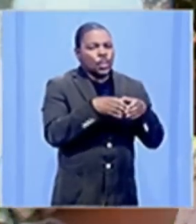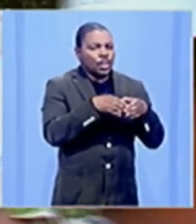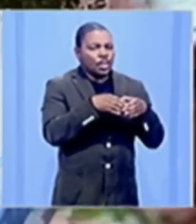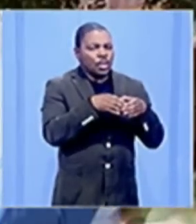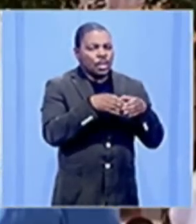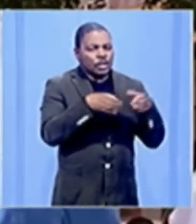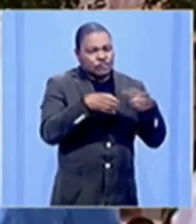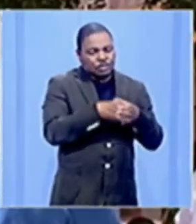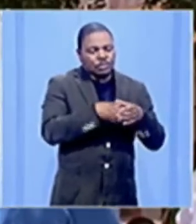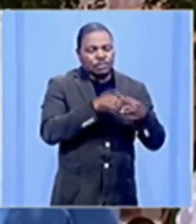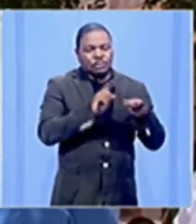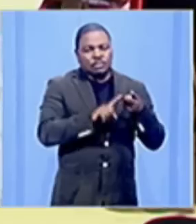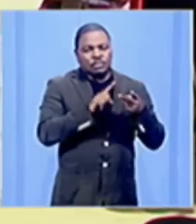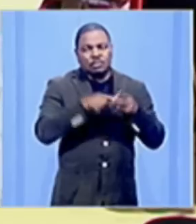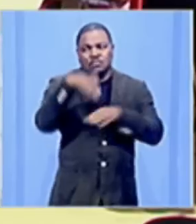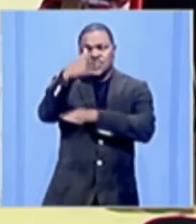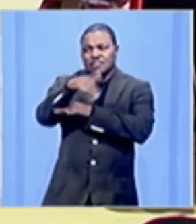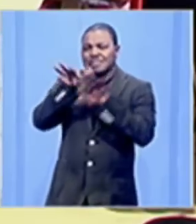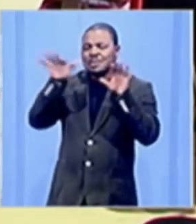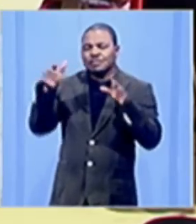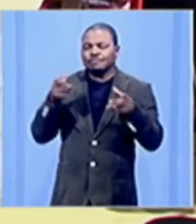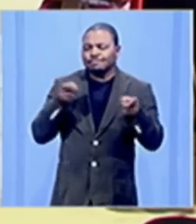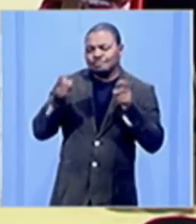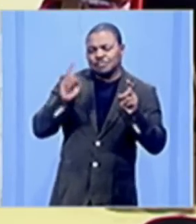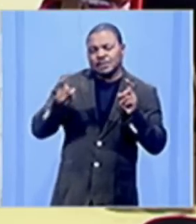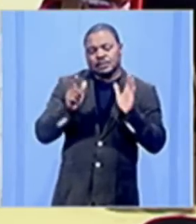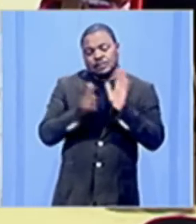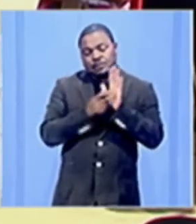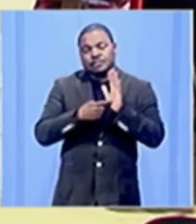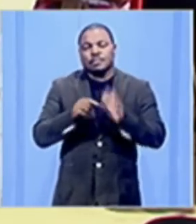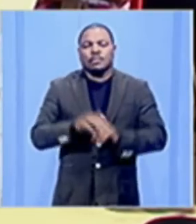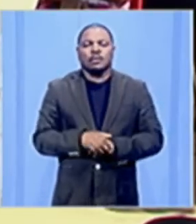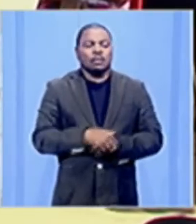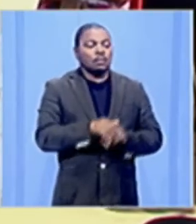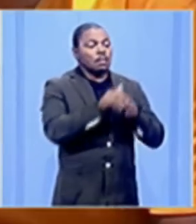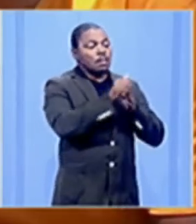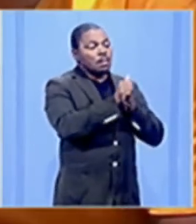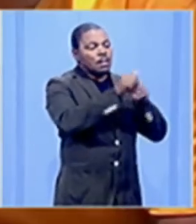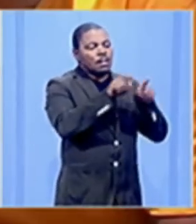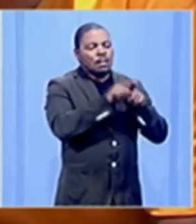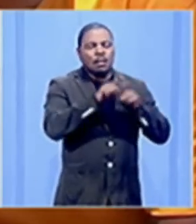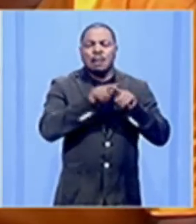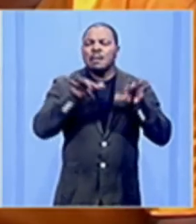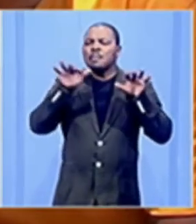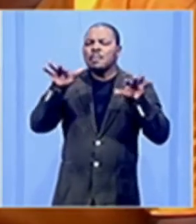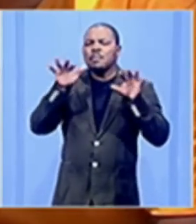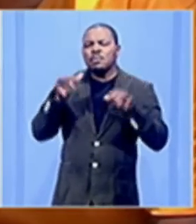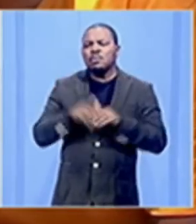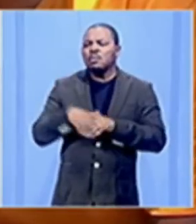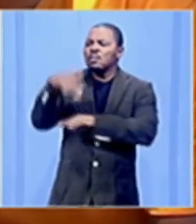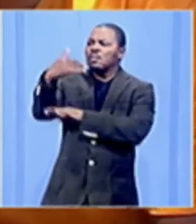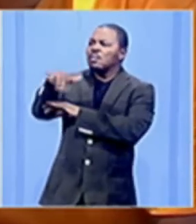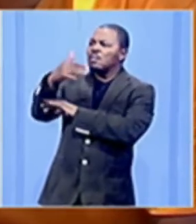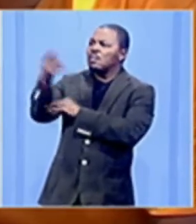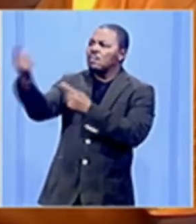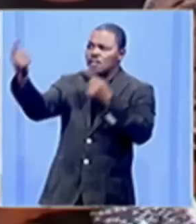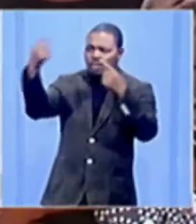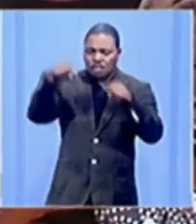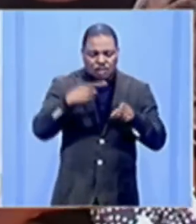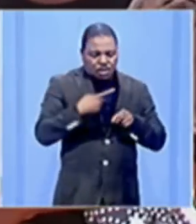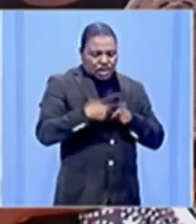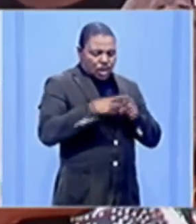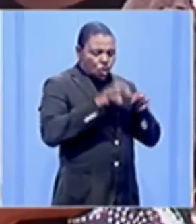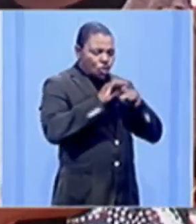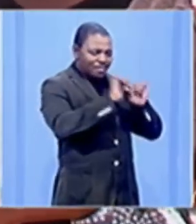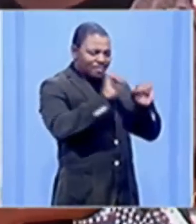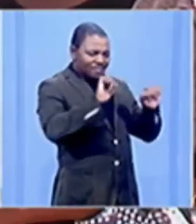undocumented foreign nationals. Ketapele e nyaditse gape le beng ba ditene bao ba hiriseditseng batswantle bao ba seng mo molaong mo